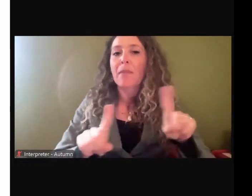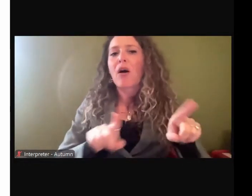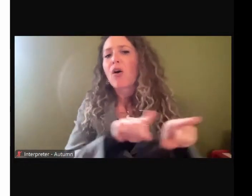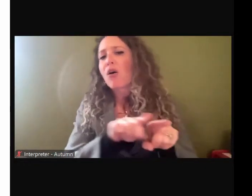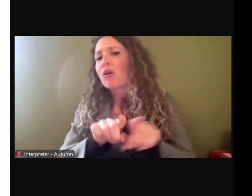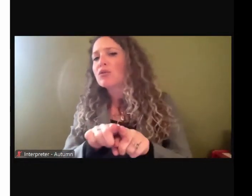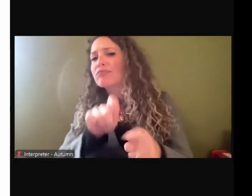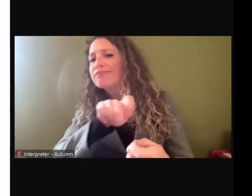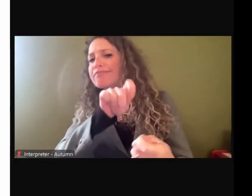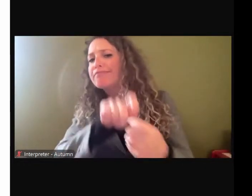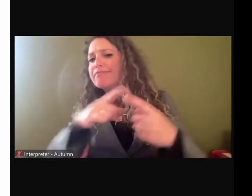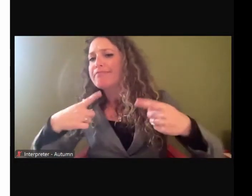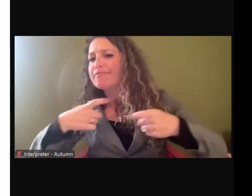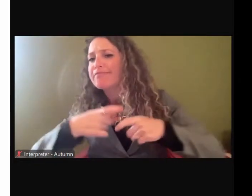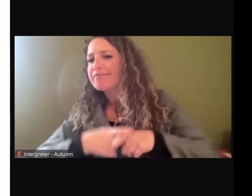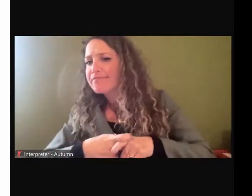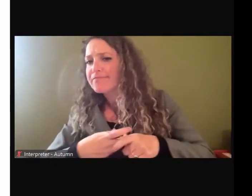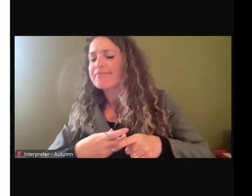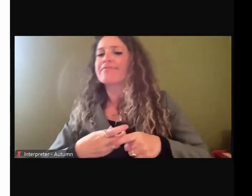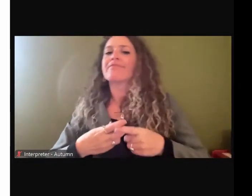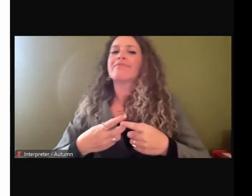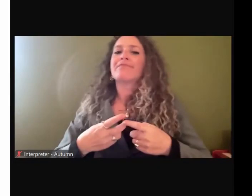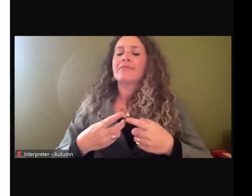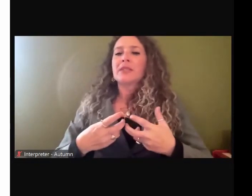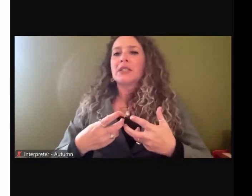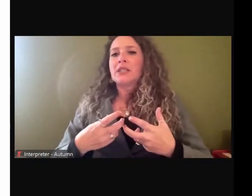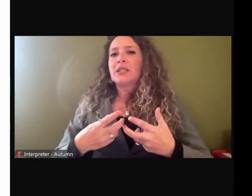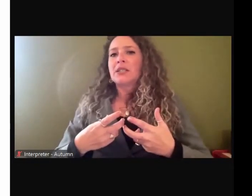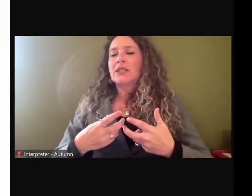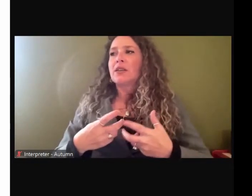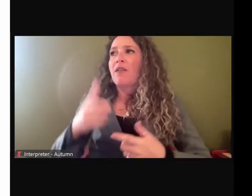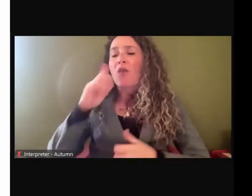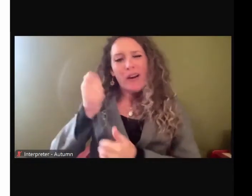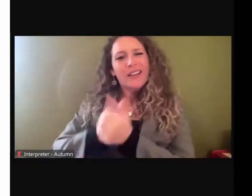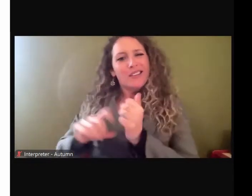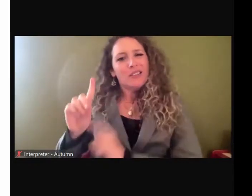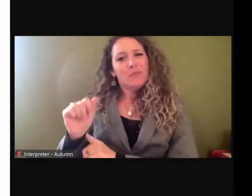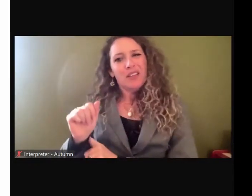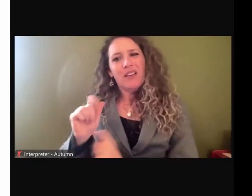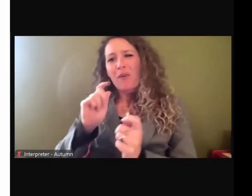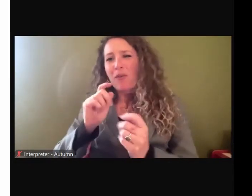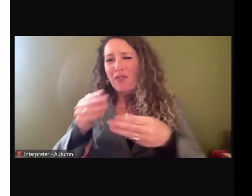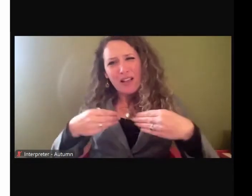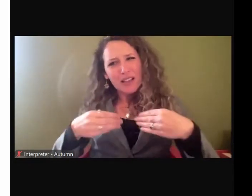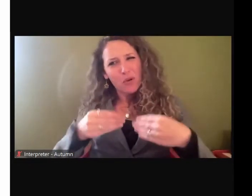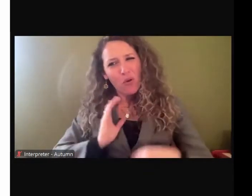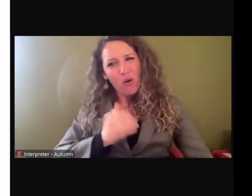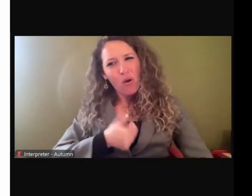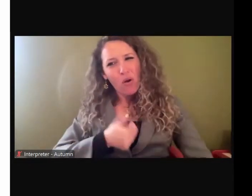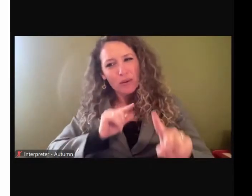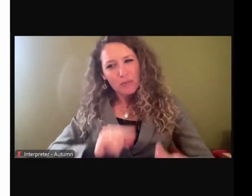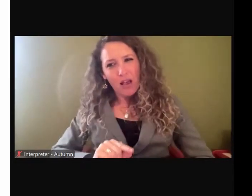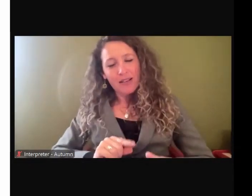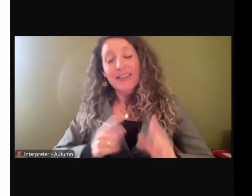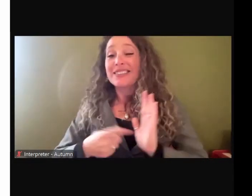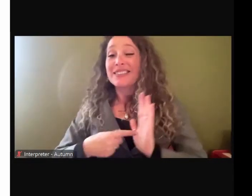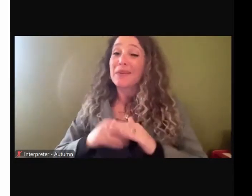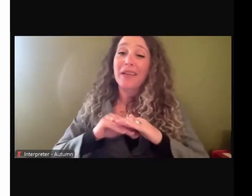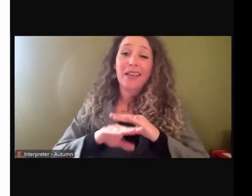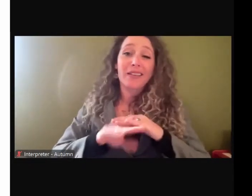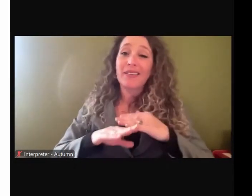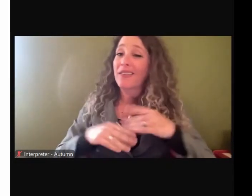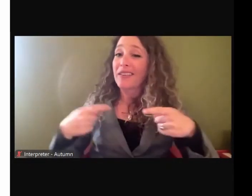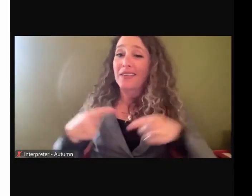specific and complex dynamics that are disability specific. We want to be flexible in our responses. Sometimes we have access conflicts. I know